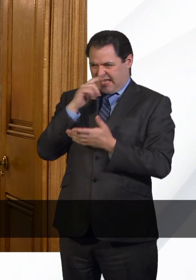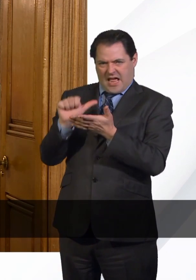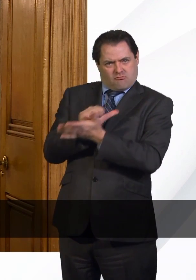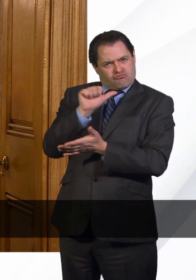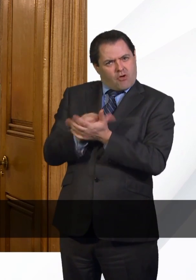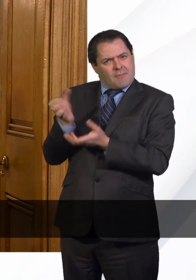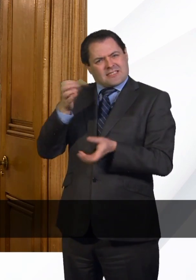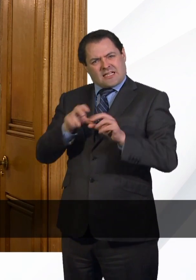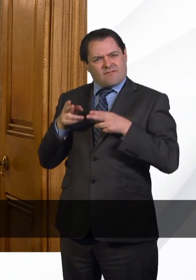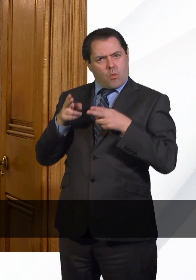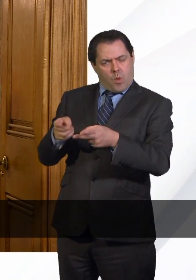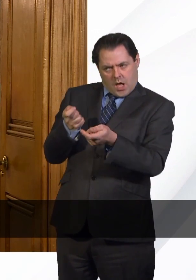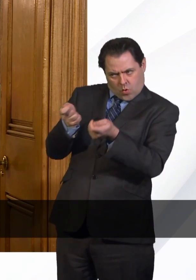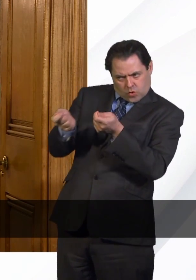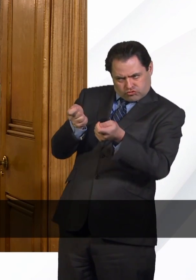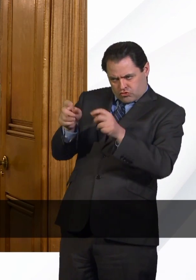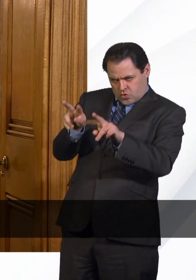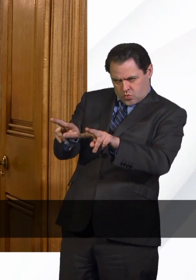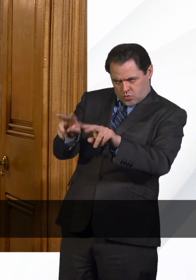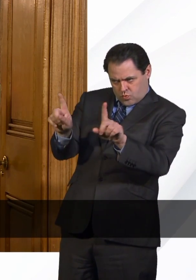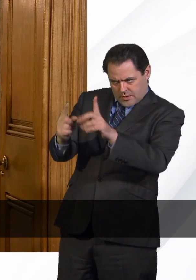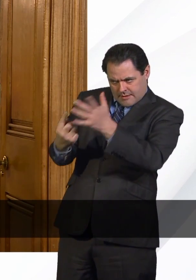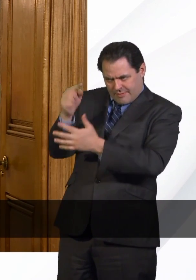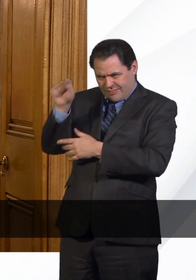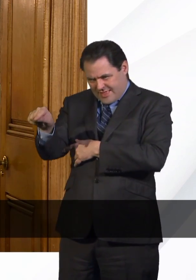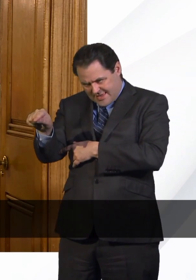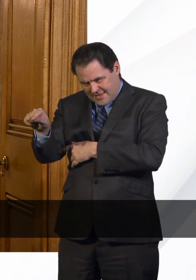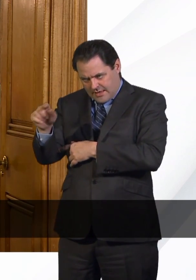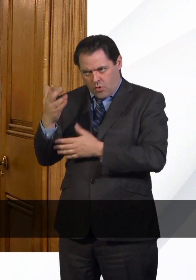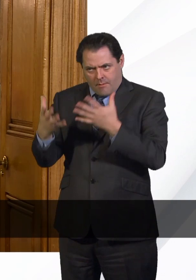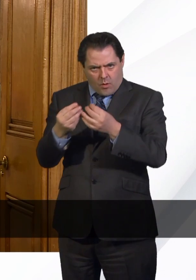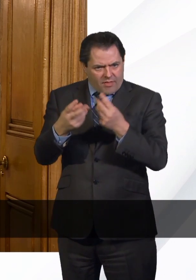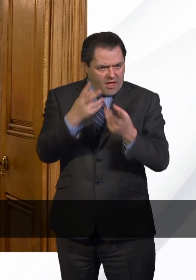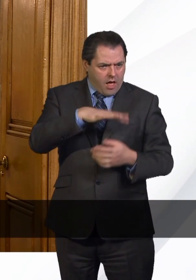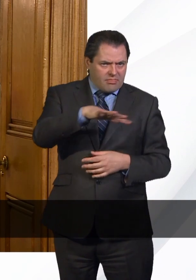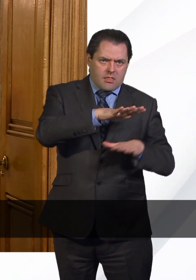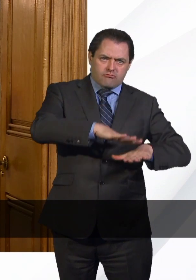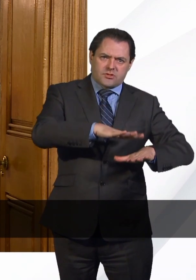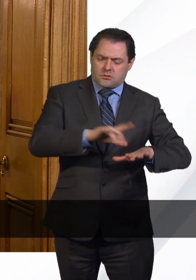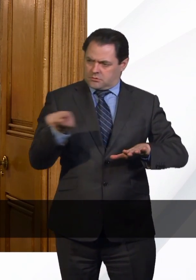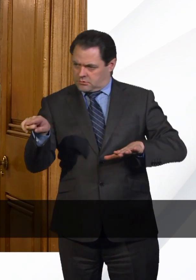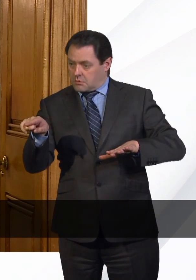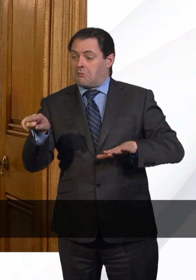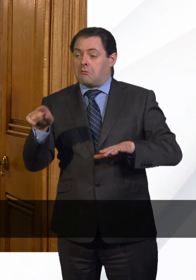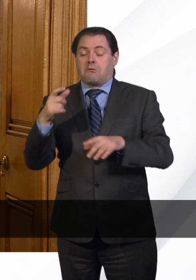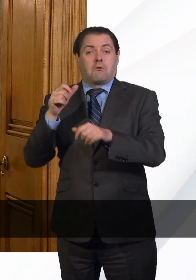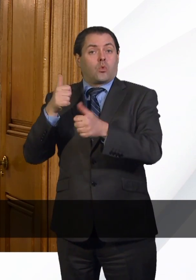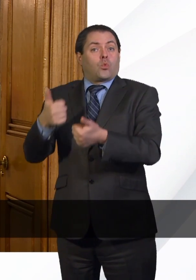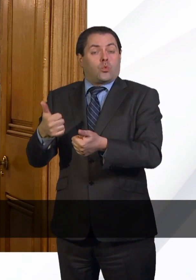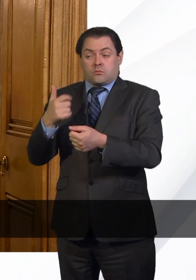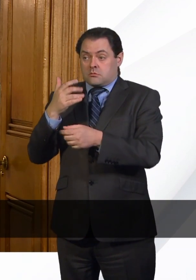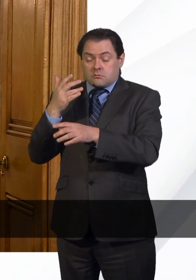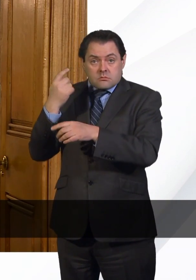controlled conditions, comparing the effect with what's going on the mainland before we roll it out to the rest of the